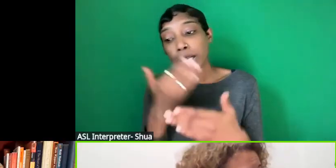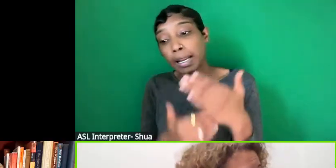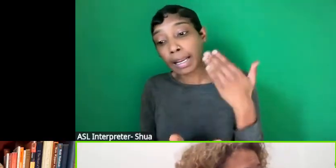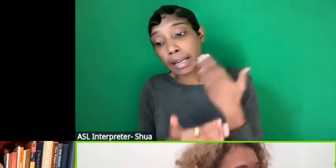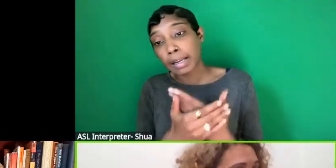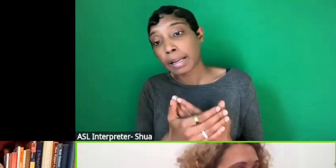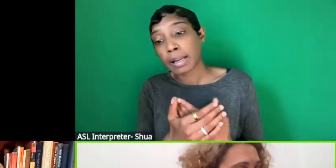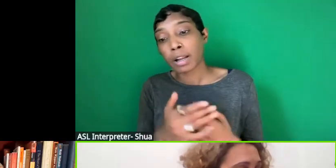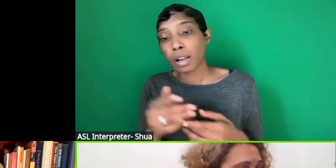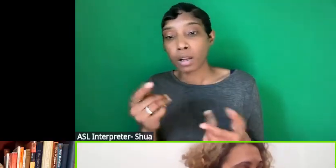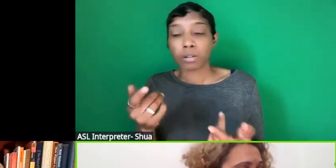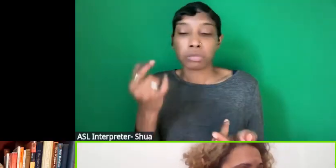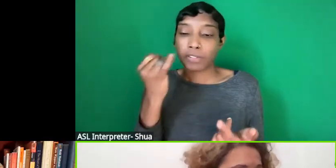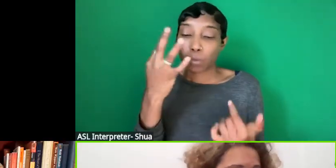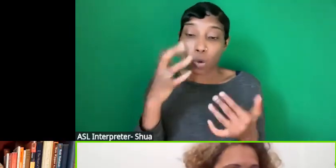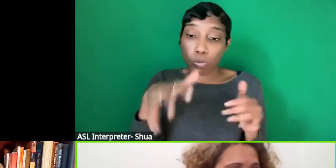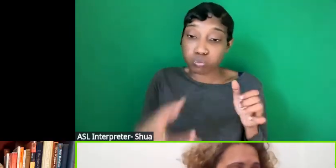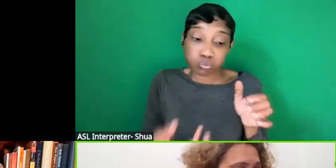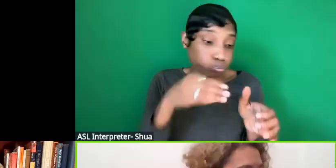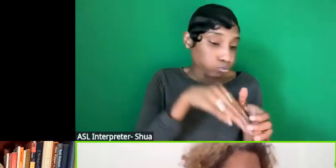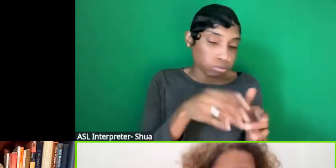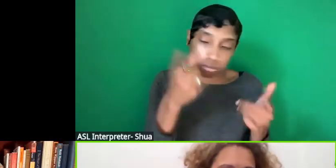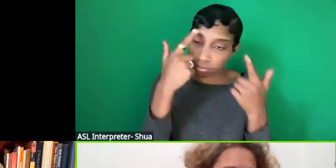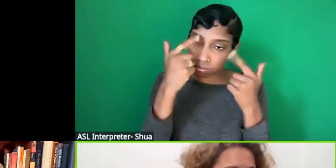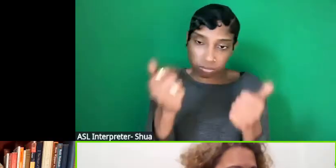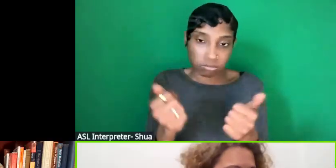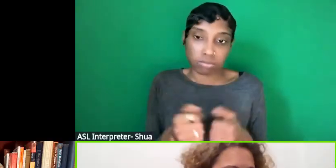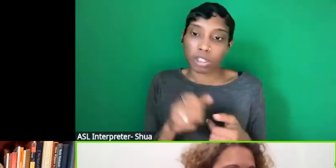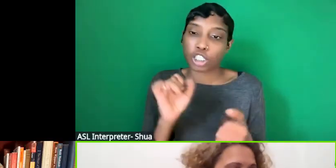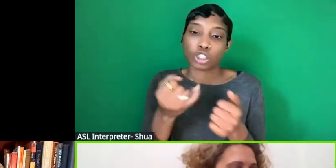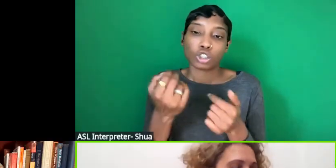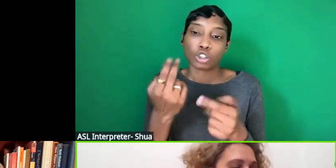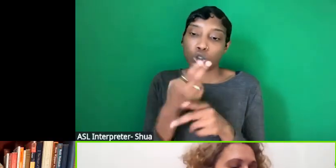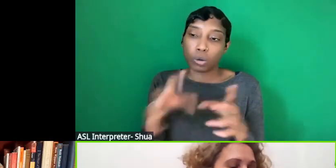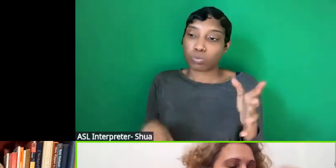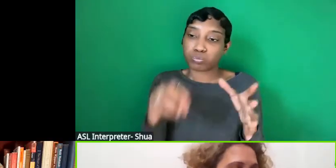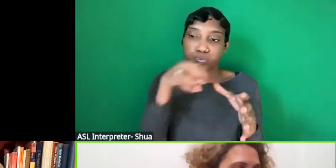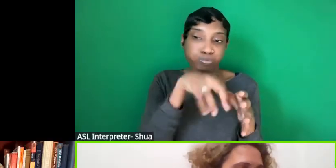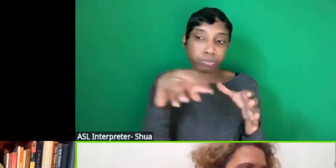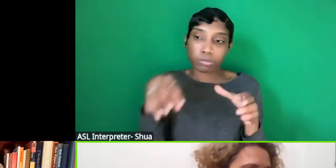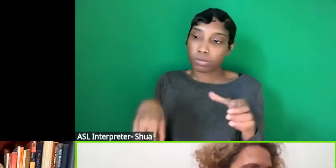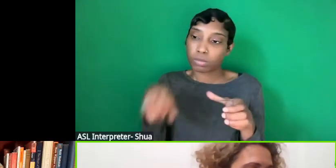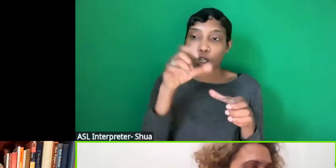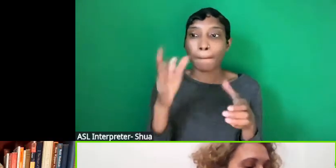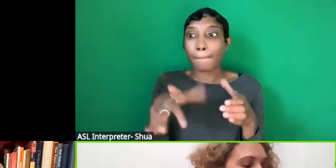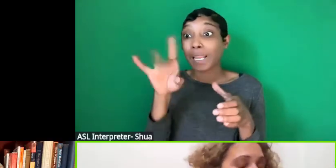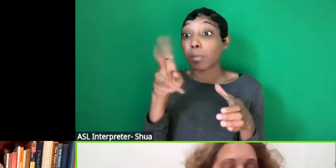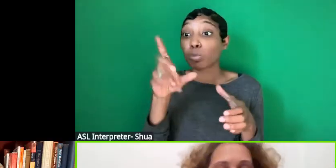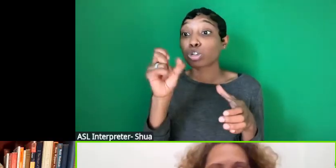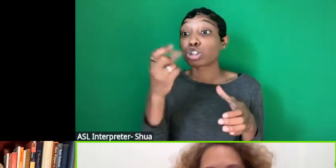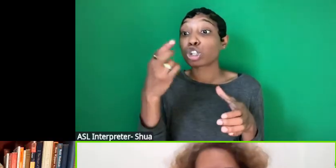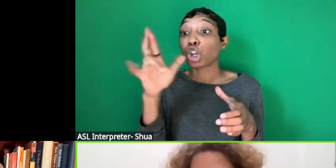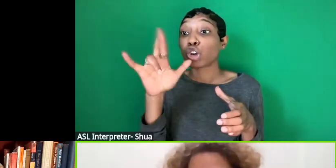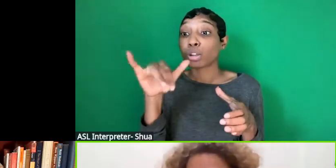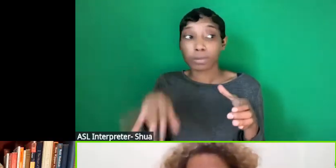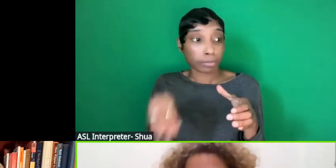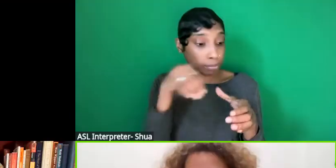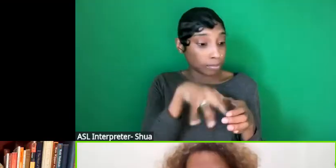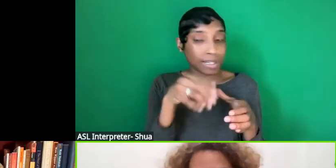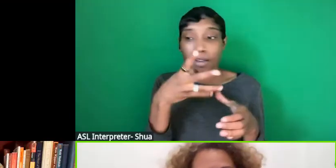to be pretty thick. Go ahead and just use your hand, pick up that slurry and put it right in there.